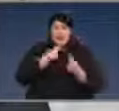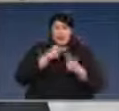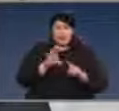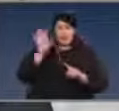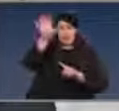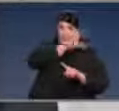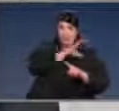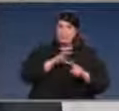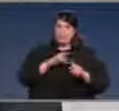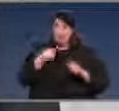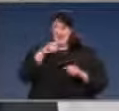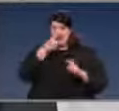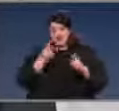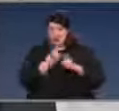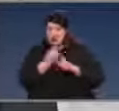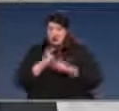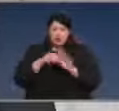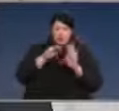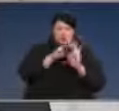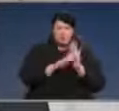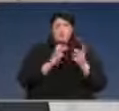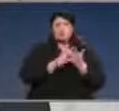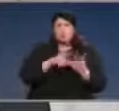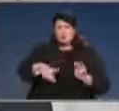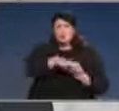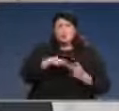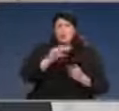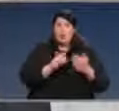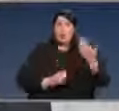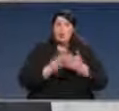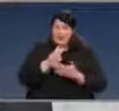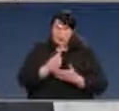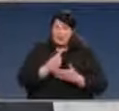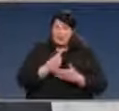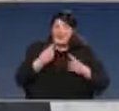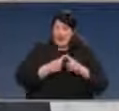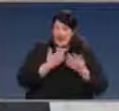health response where it's needed, and particularly to guide what sort of supports can